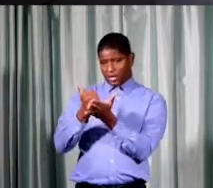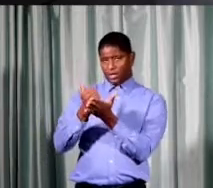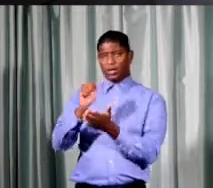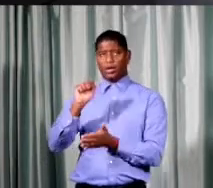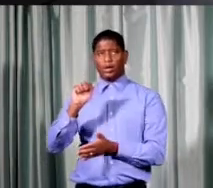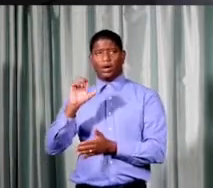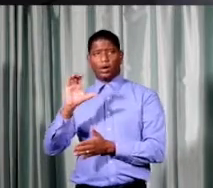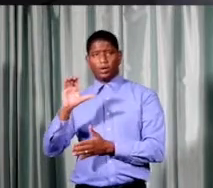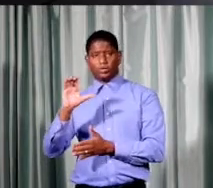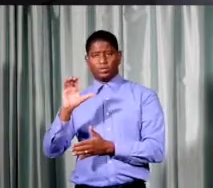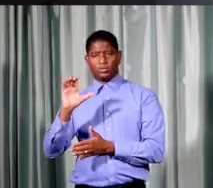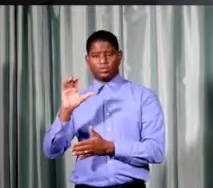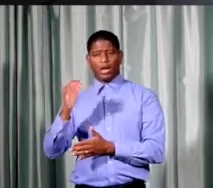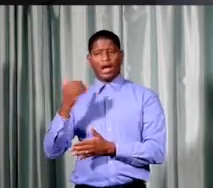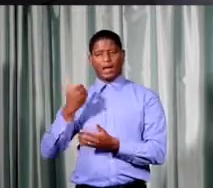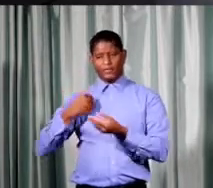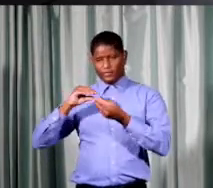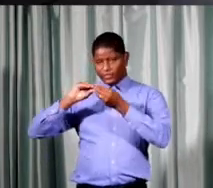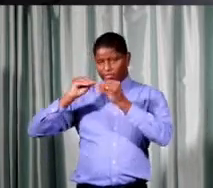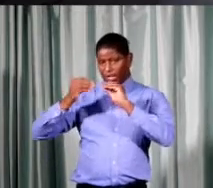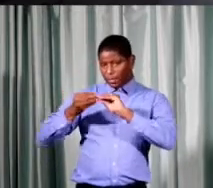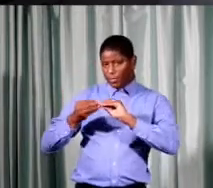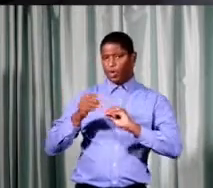be account 10001.